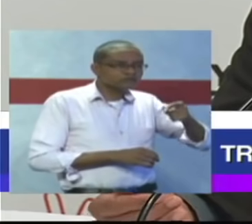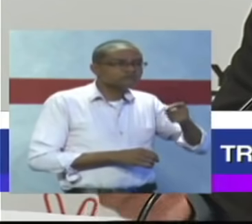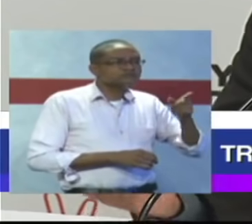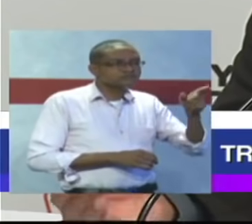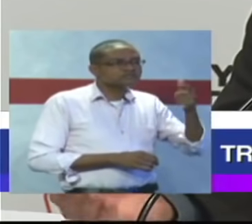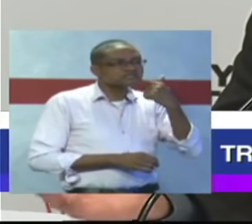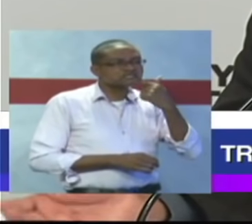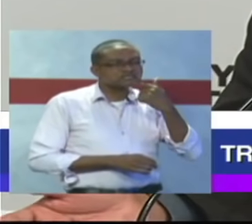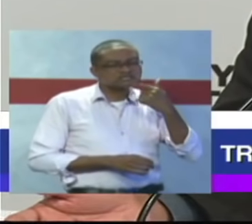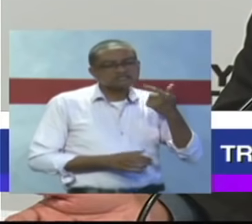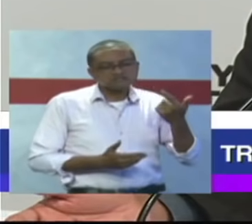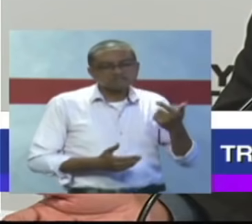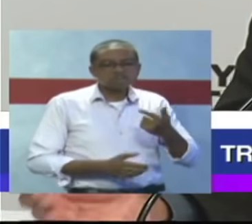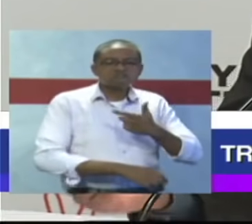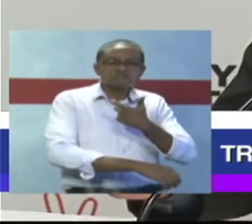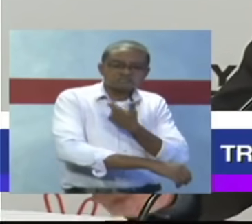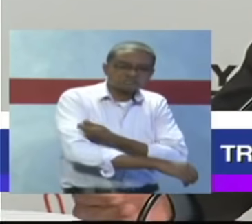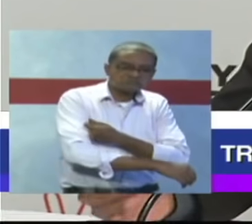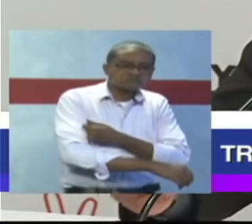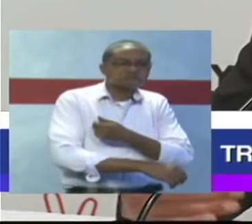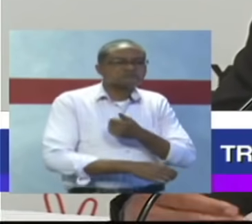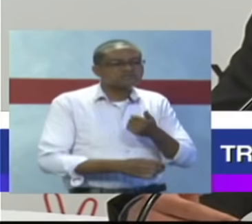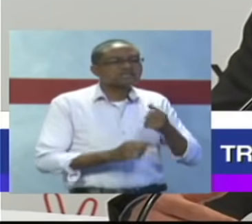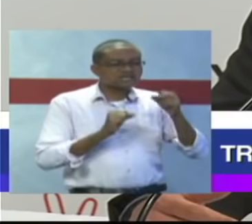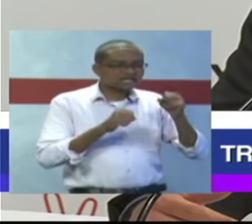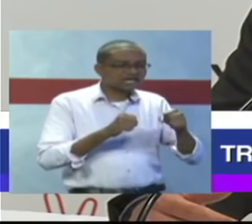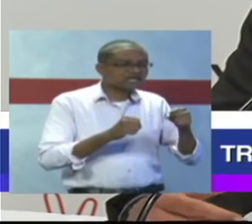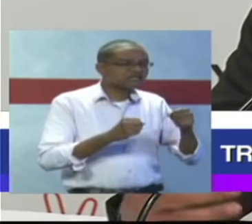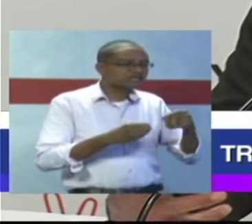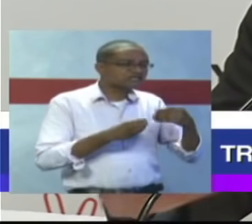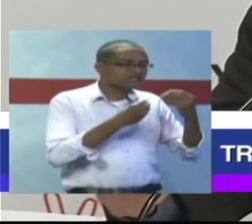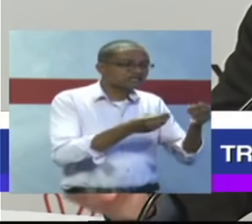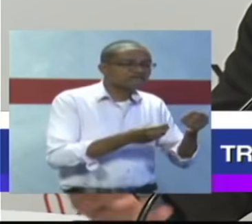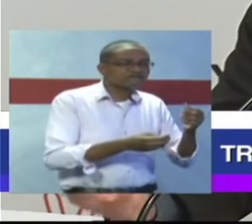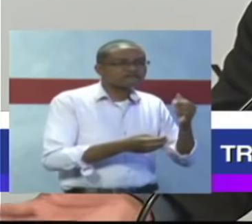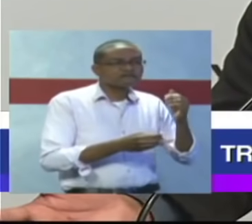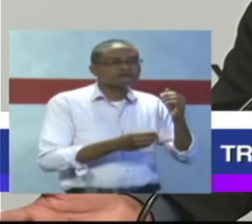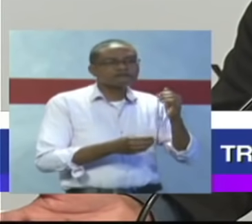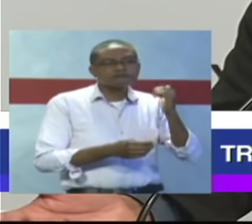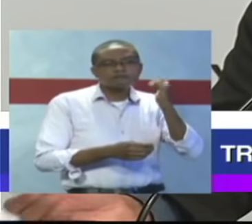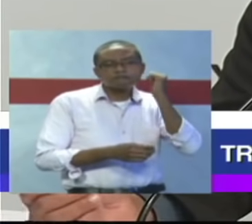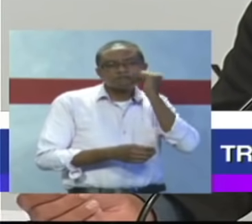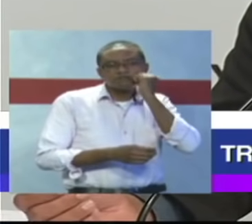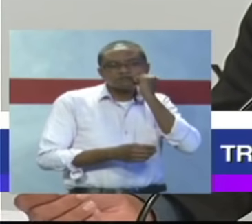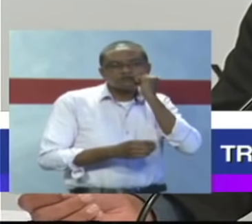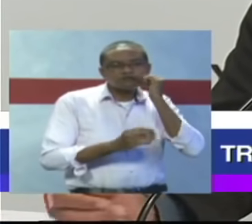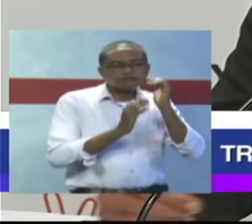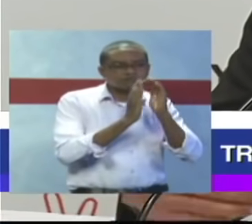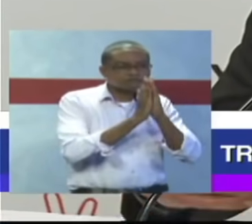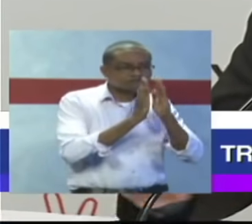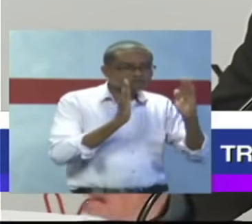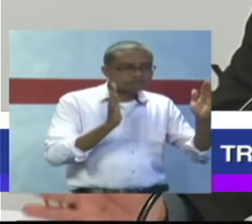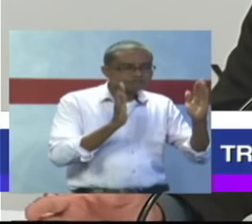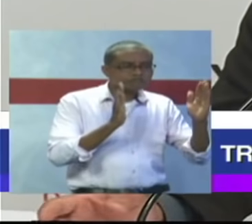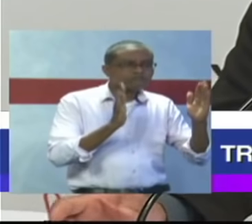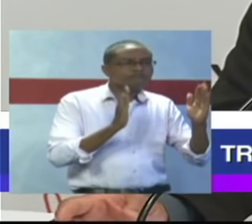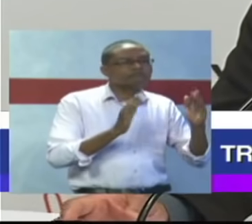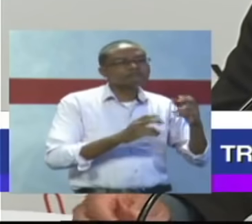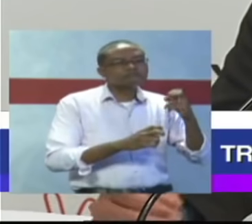causal link with the vaccine and menstrual disturbance other than what is reported in the background